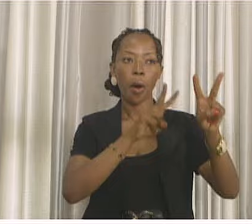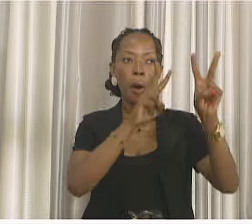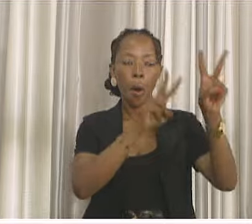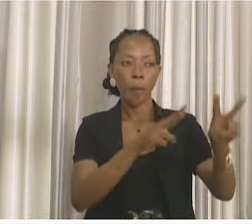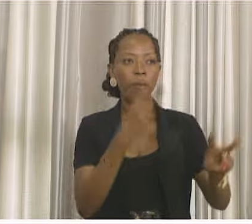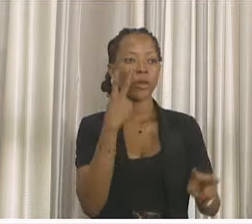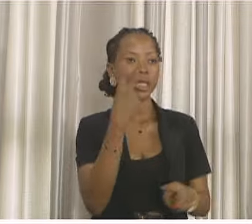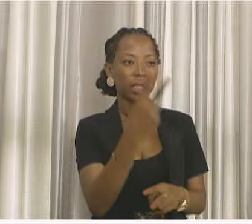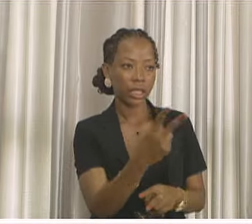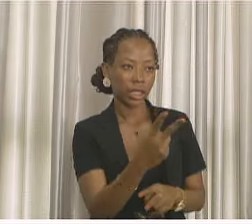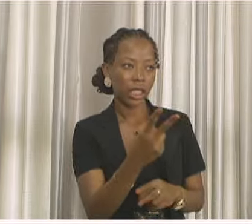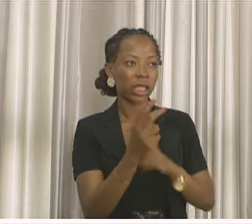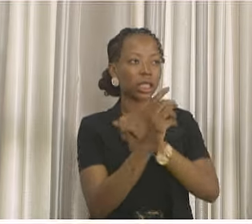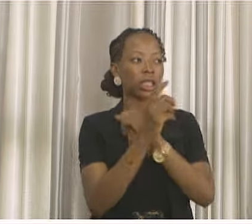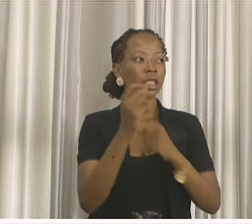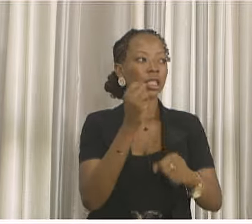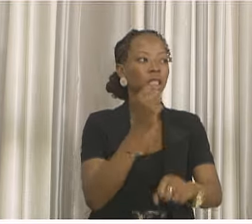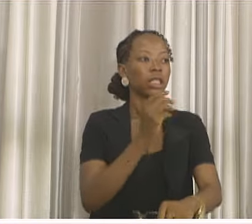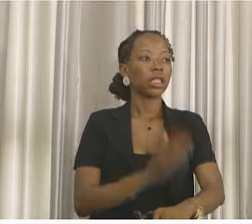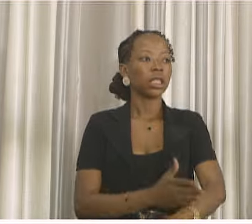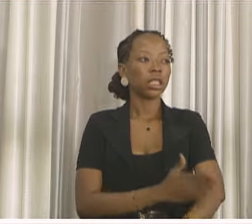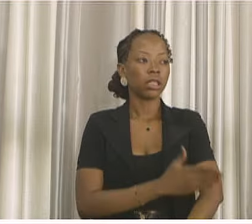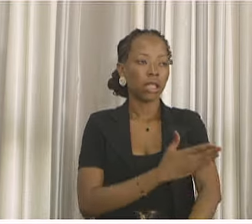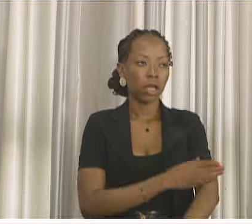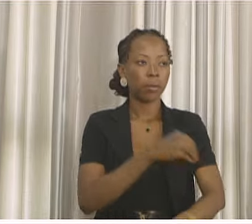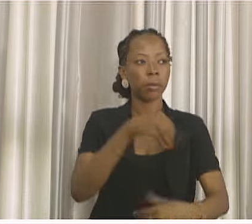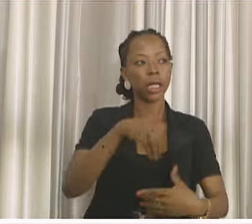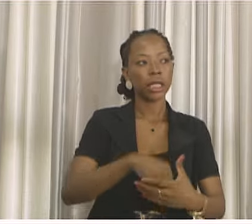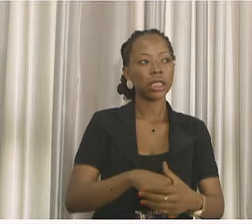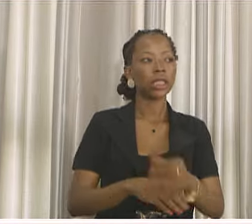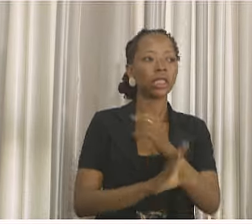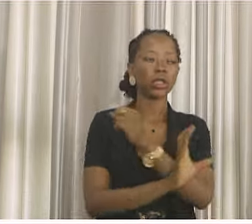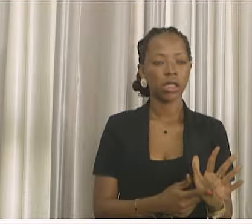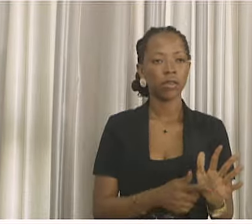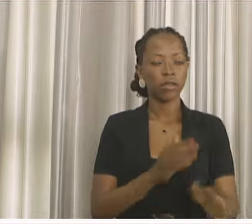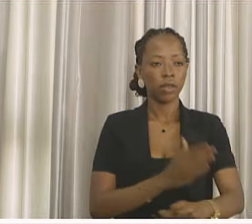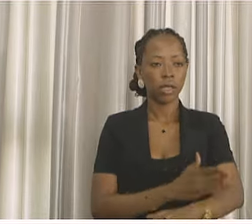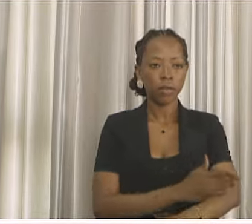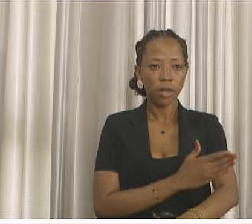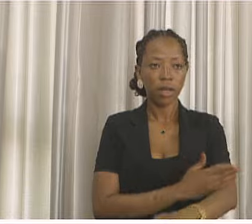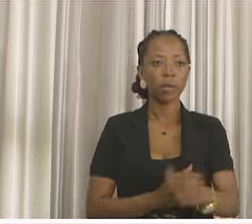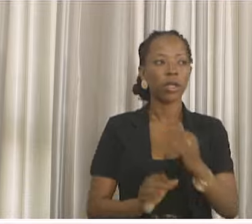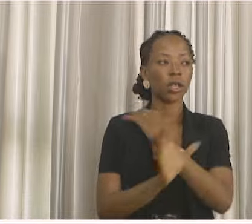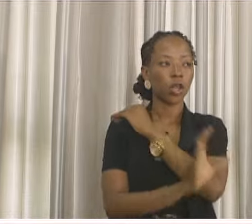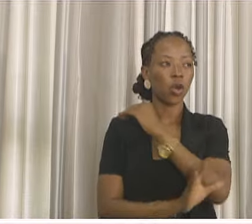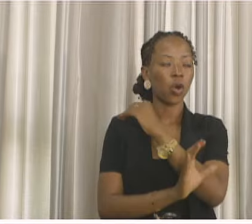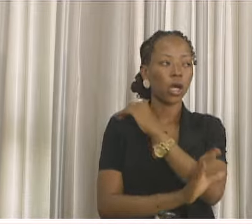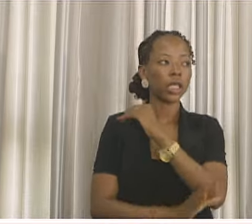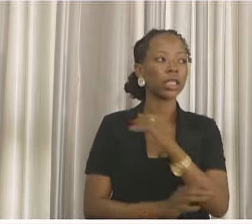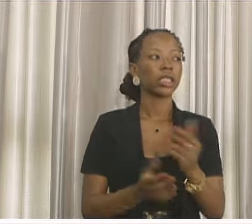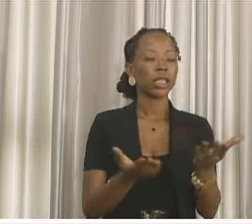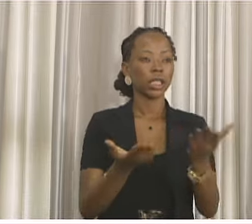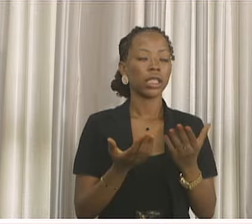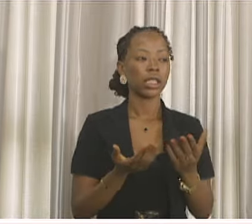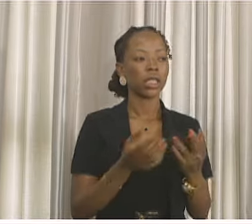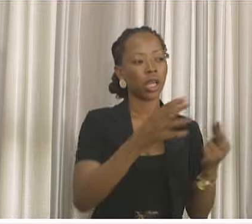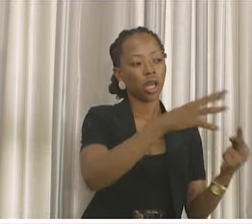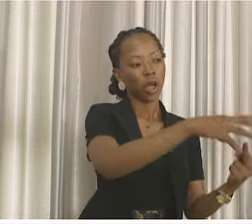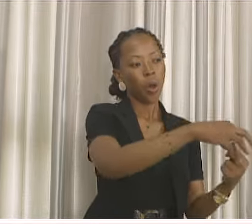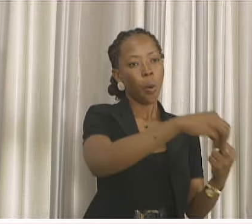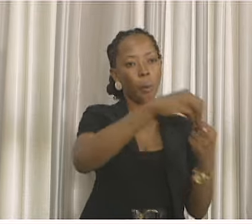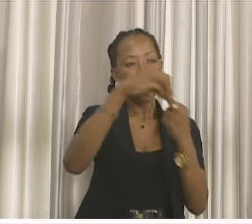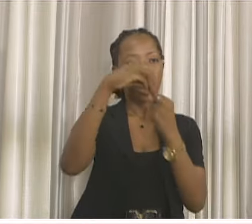get for I like them priorities in there. You can't forget one